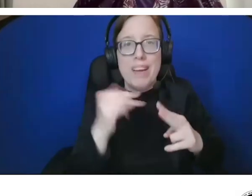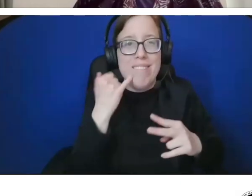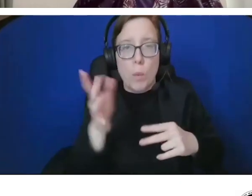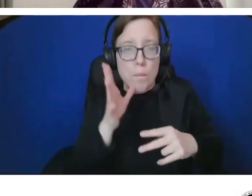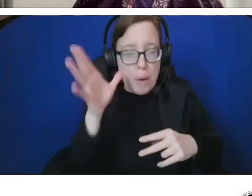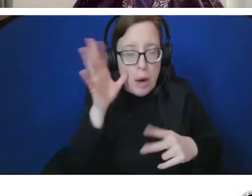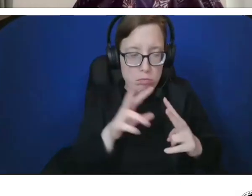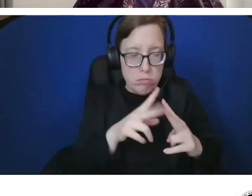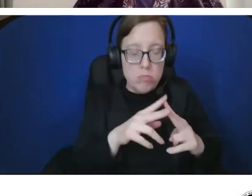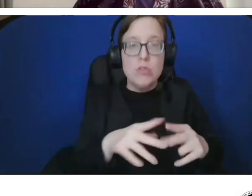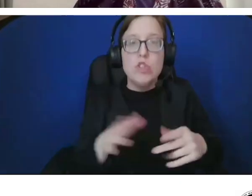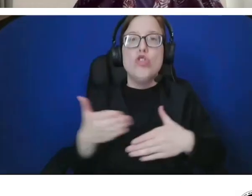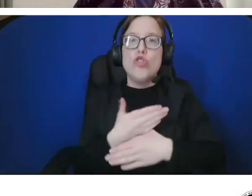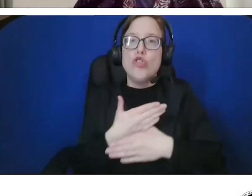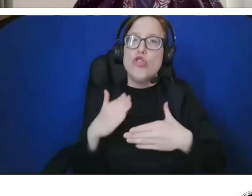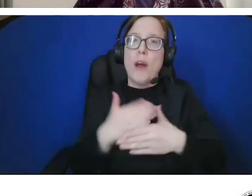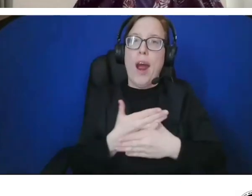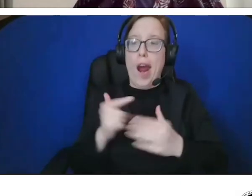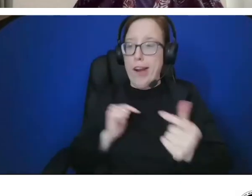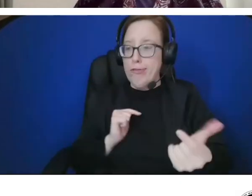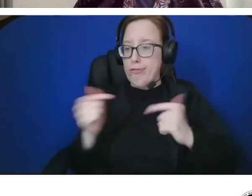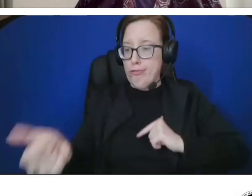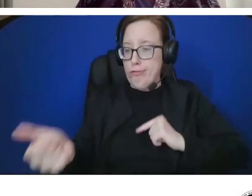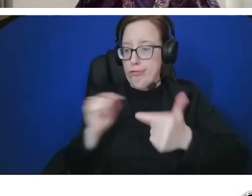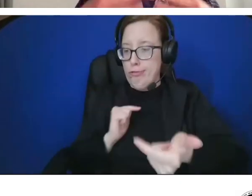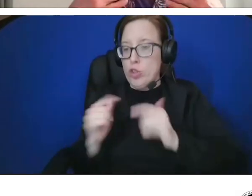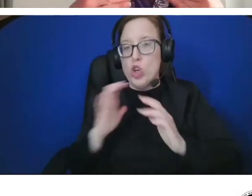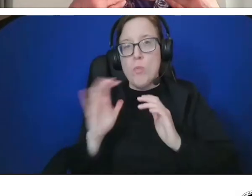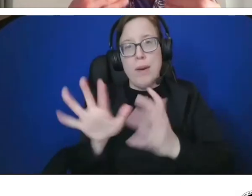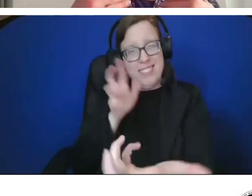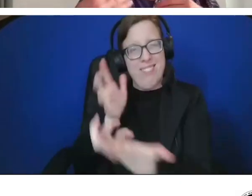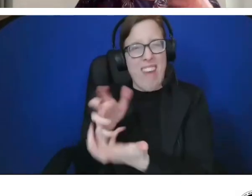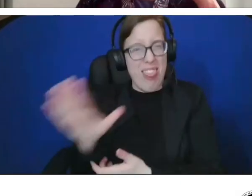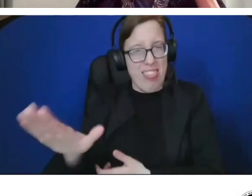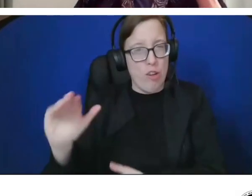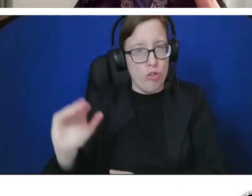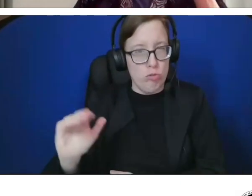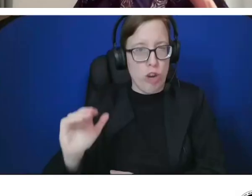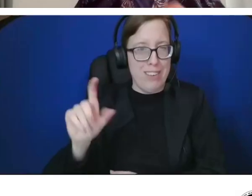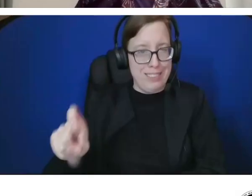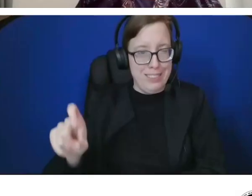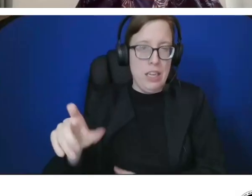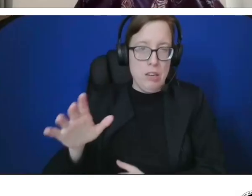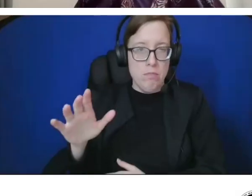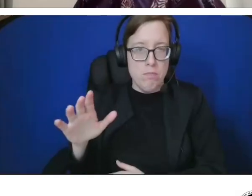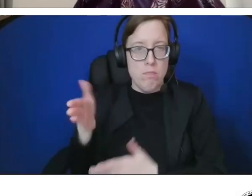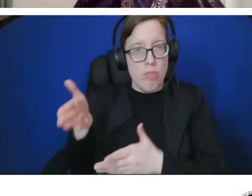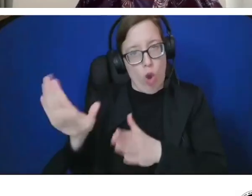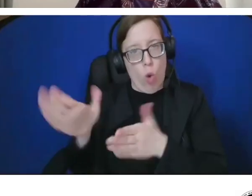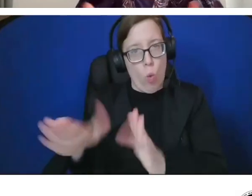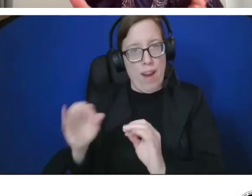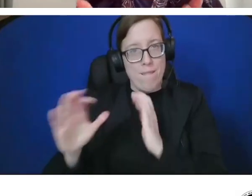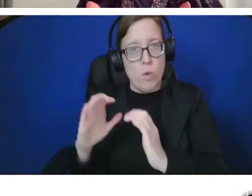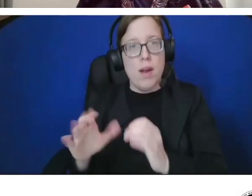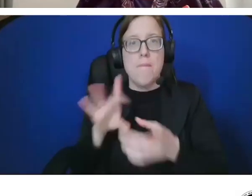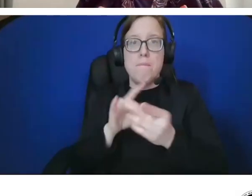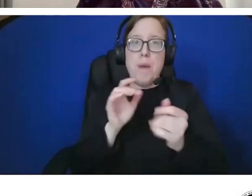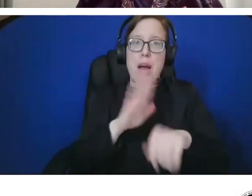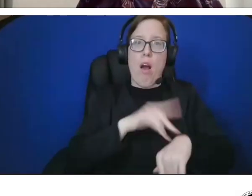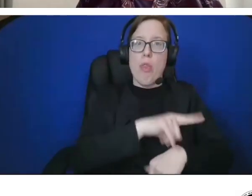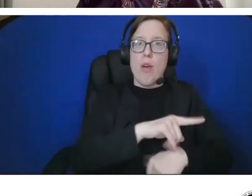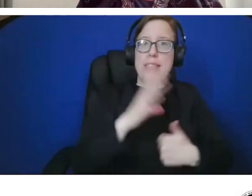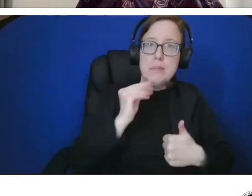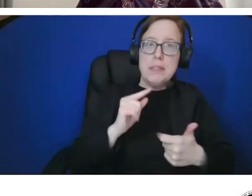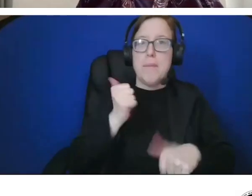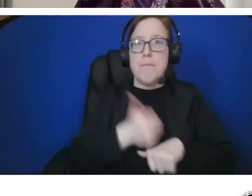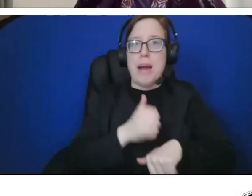if you're a parent, and you share some communication that's appropriate to that child about the experience and those objects that